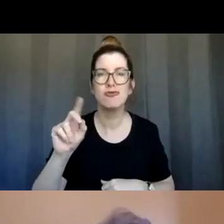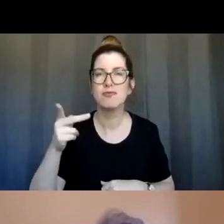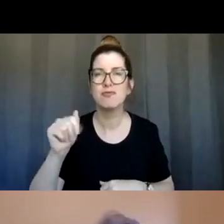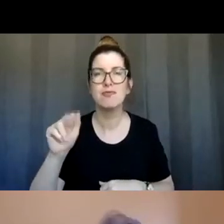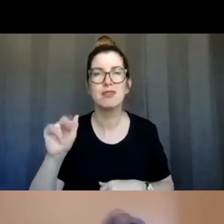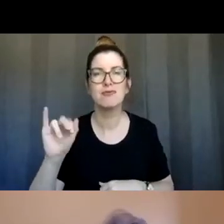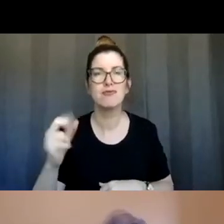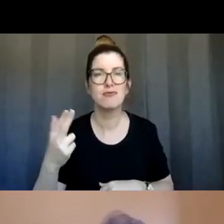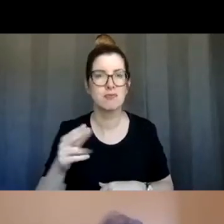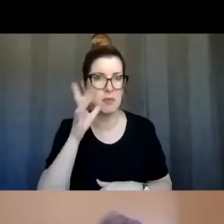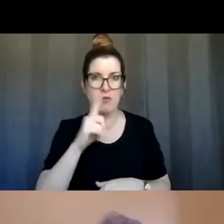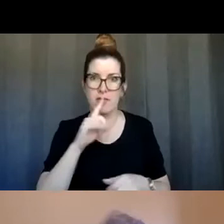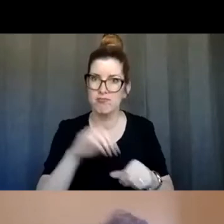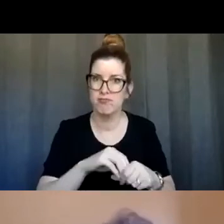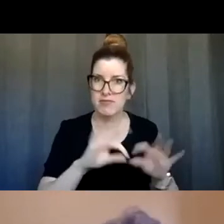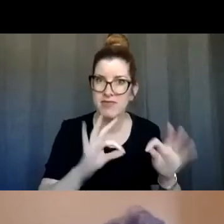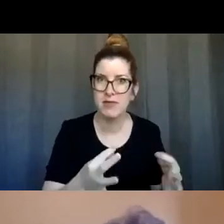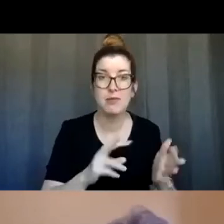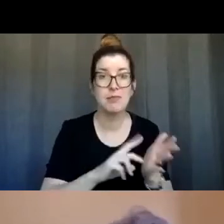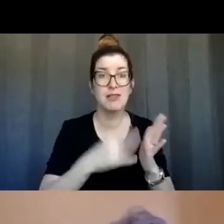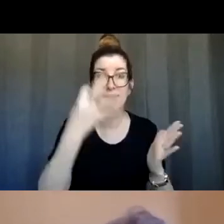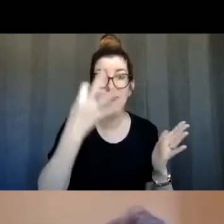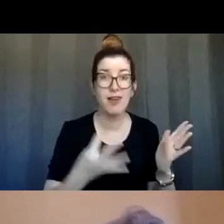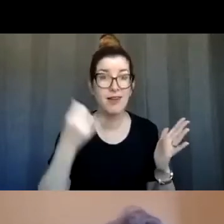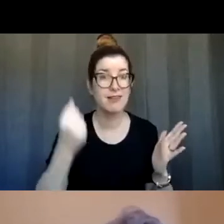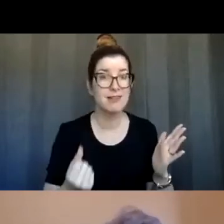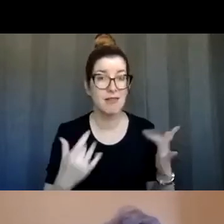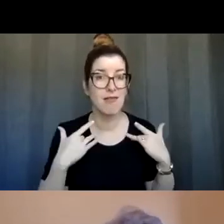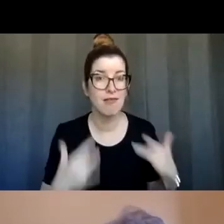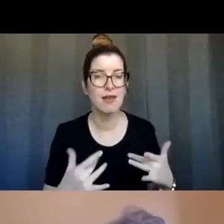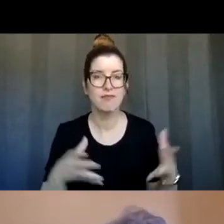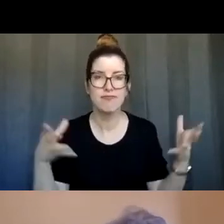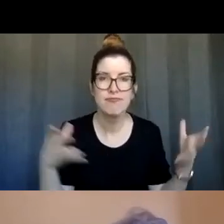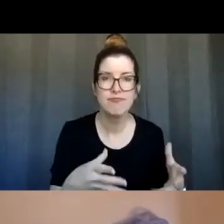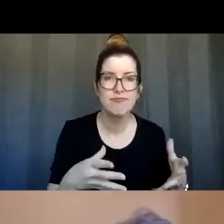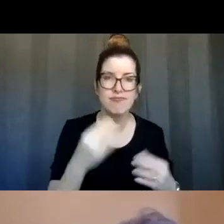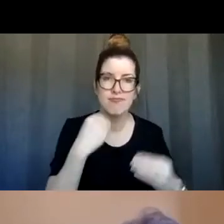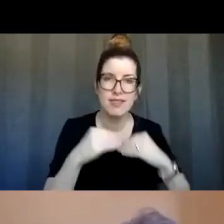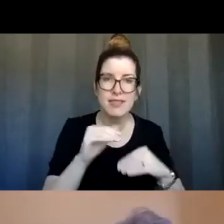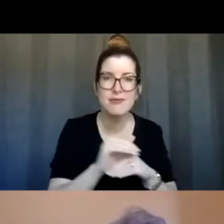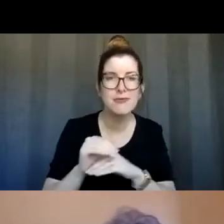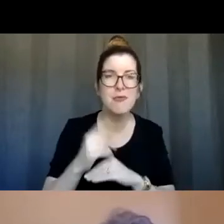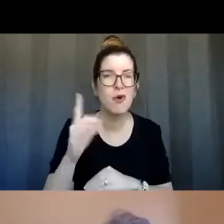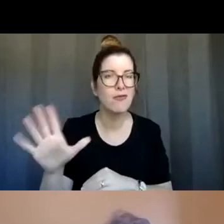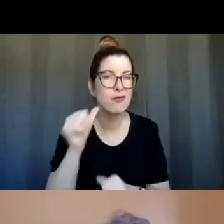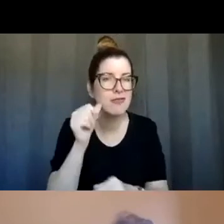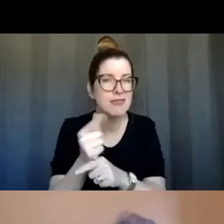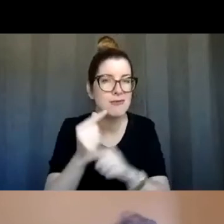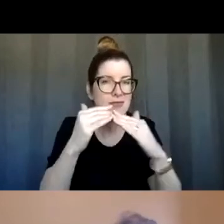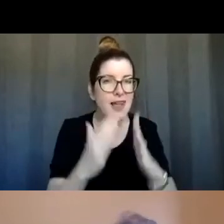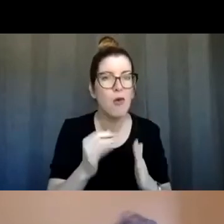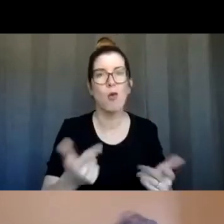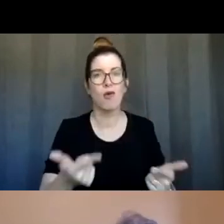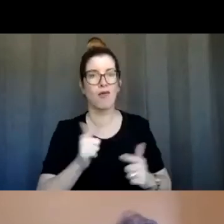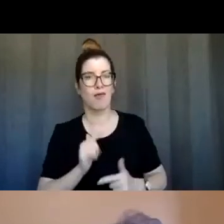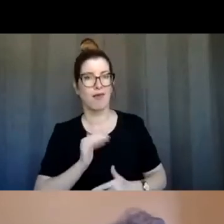Every Friday or Saturday of the weekend, it was dinner at one of the other sisters' houses or at our house. So we did a